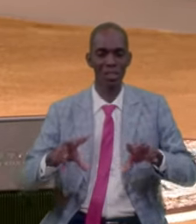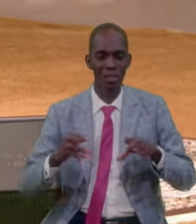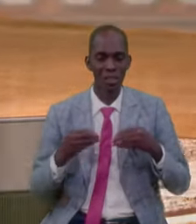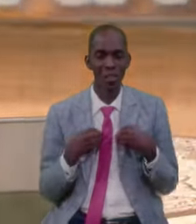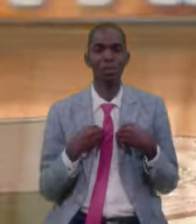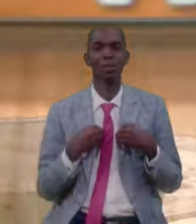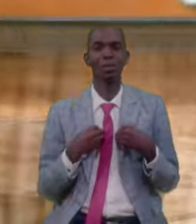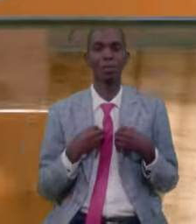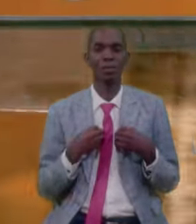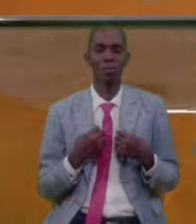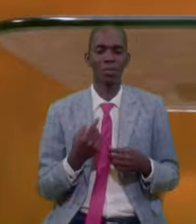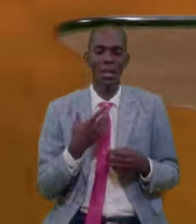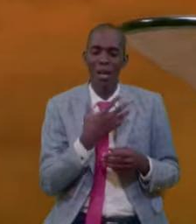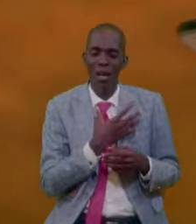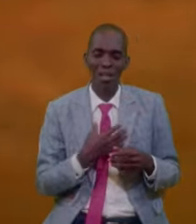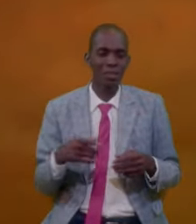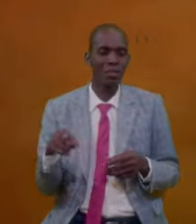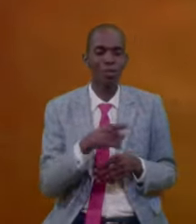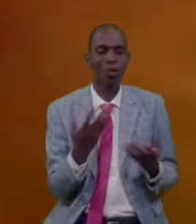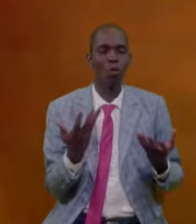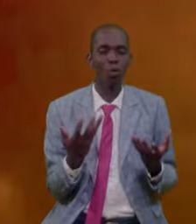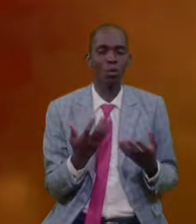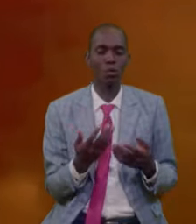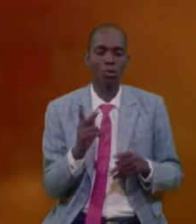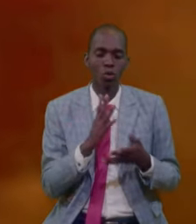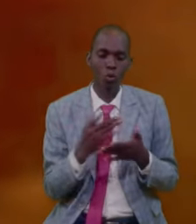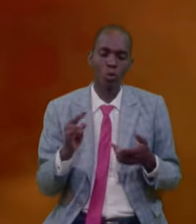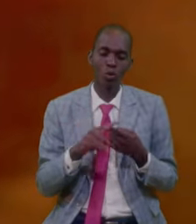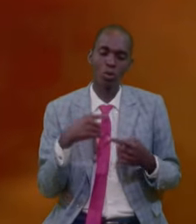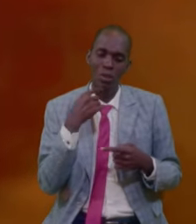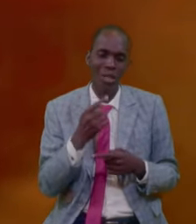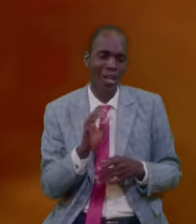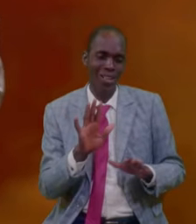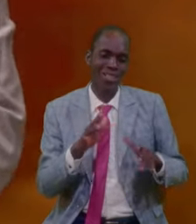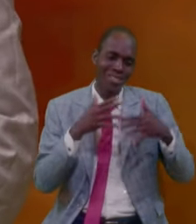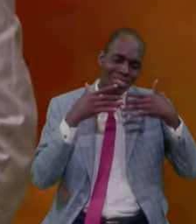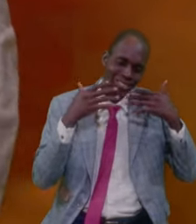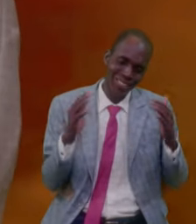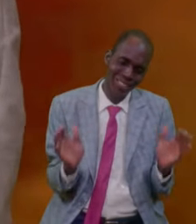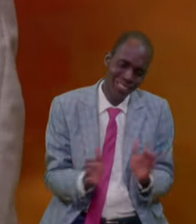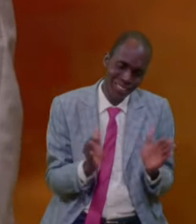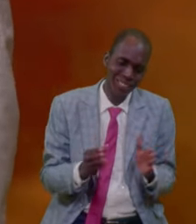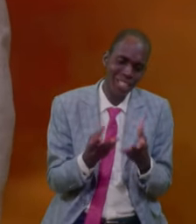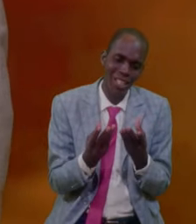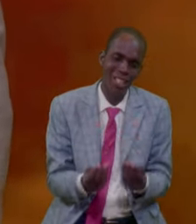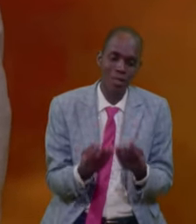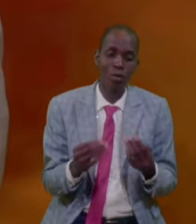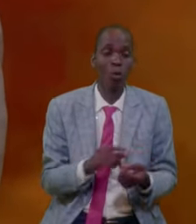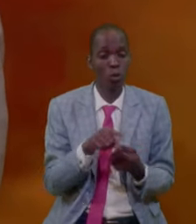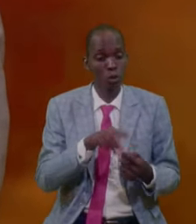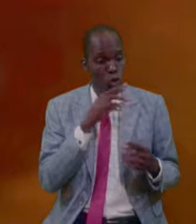and pamper them, pet them, and always encourage them, even when they're